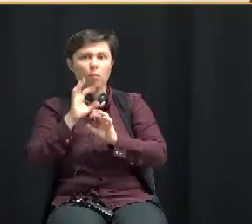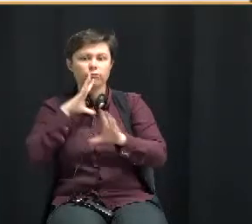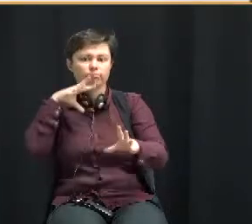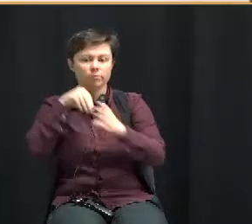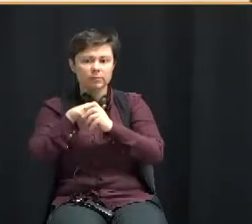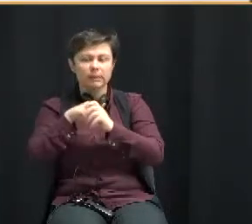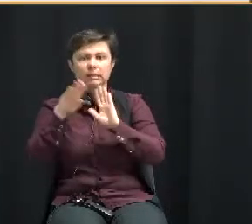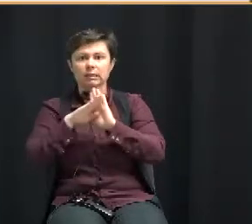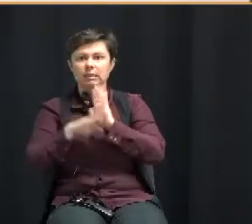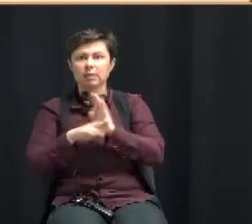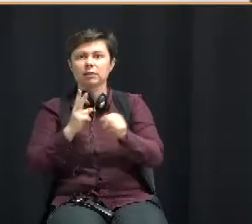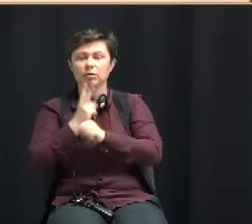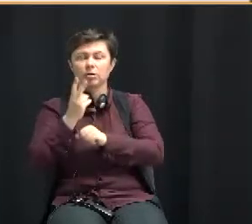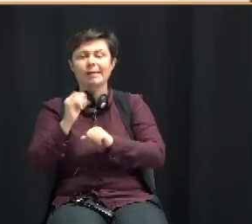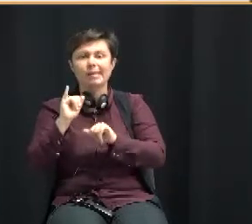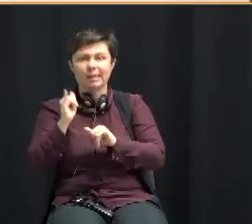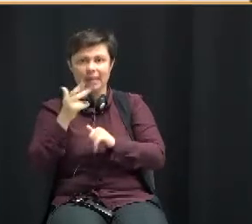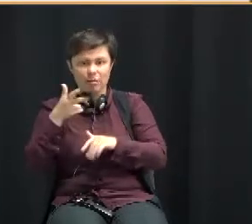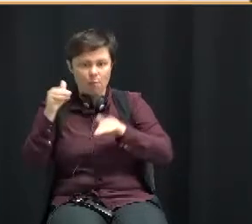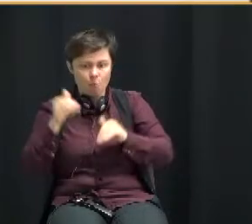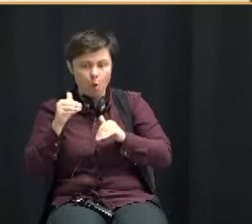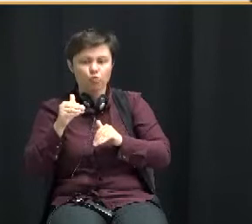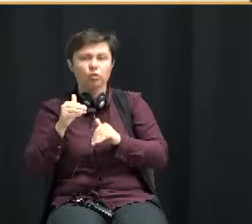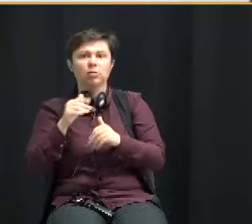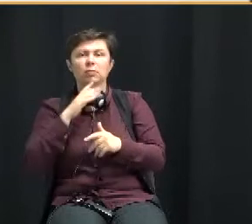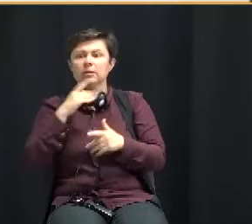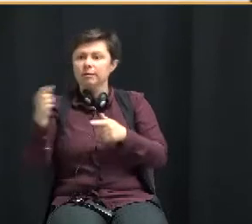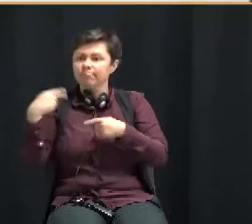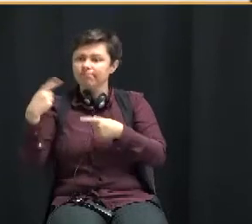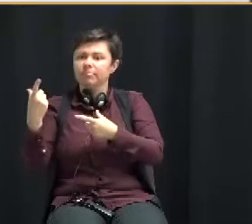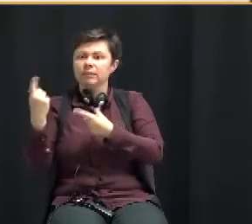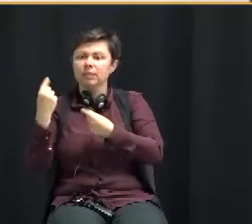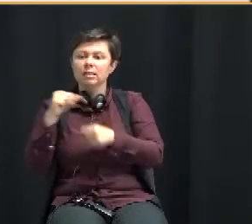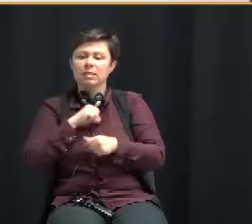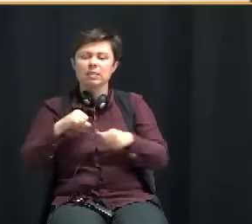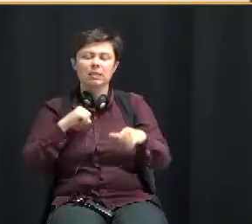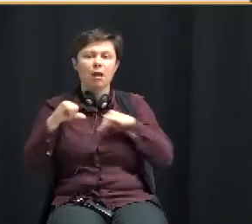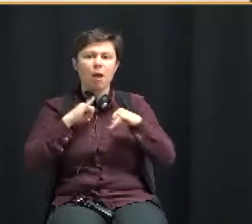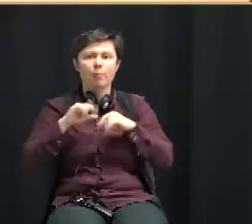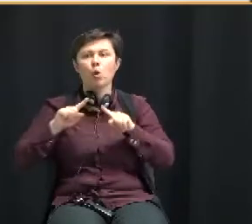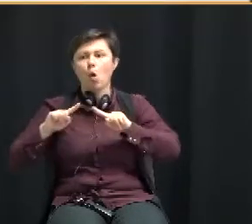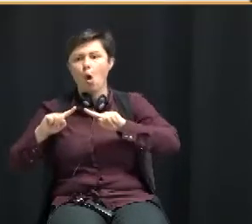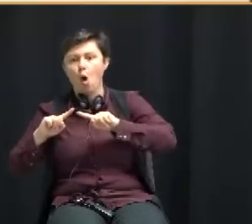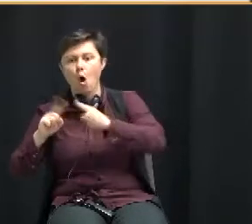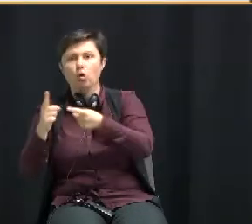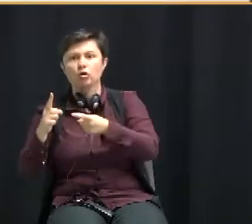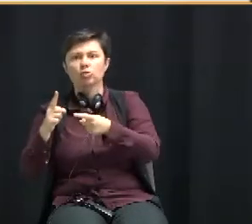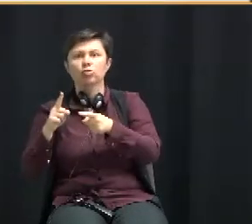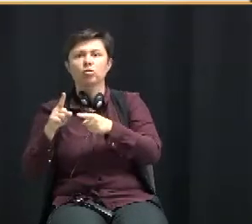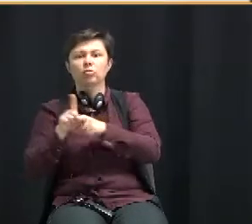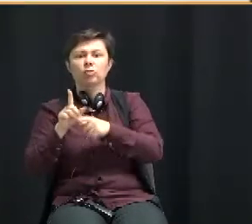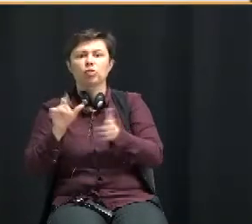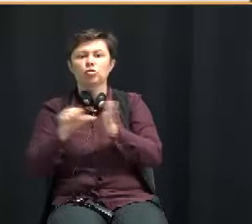have discussion. It is possible only when we will realize it with a partnership between